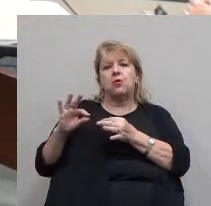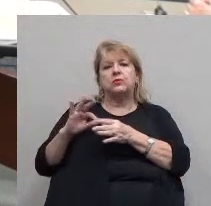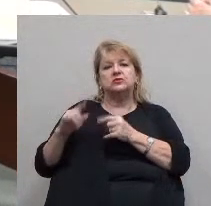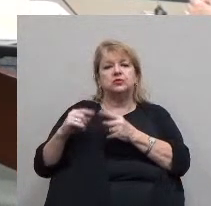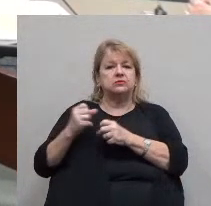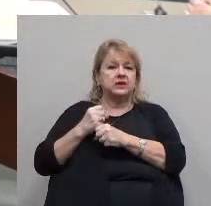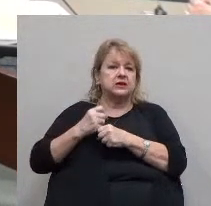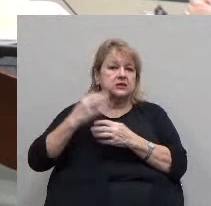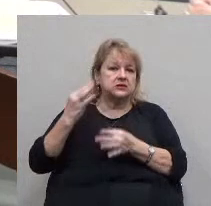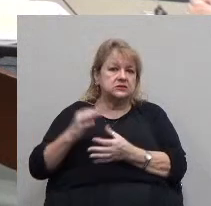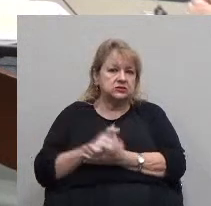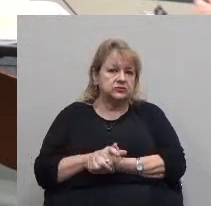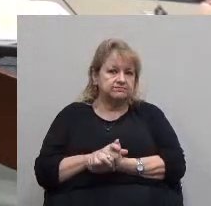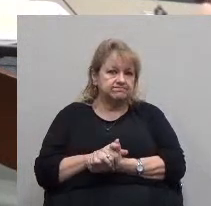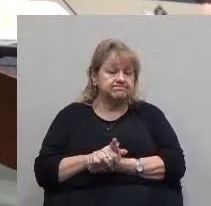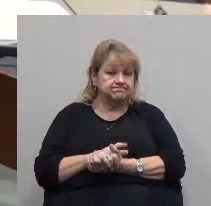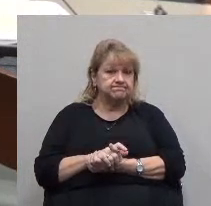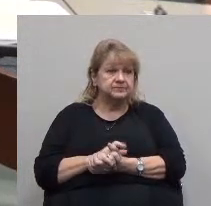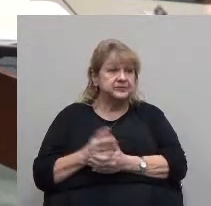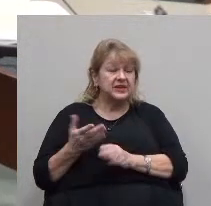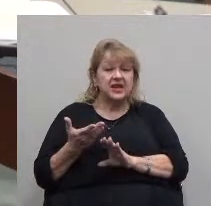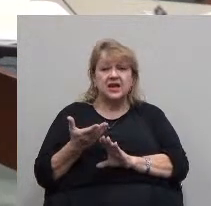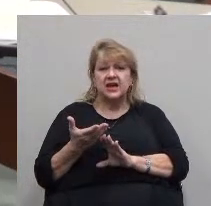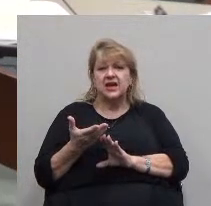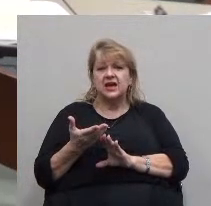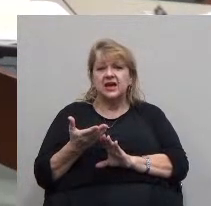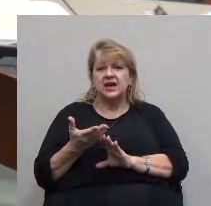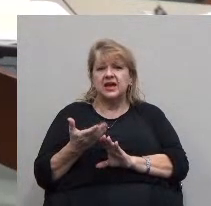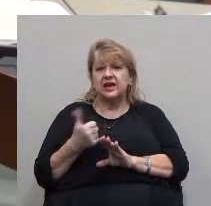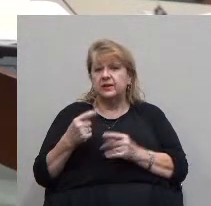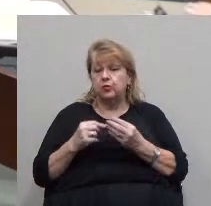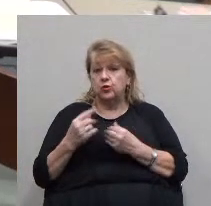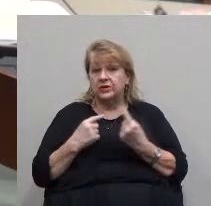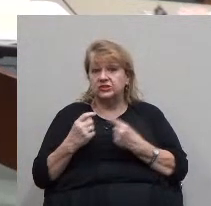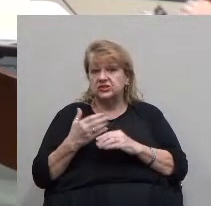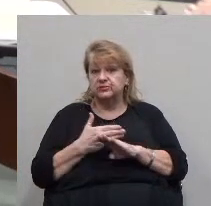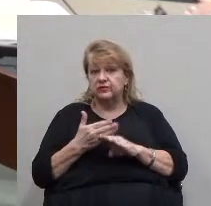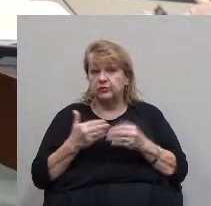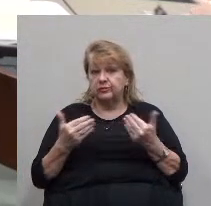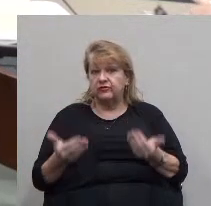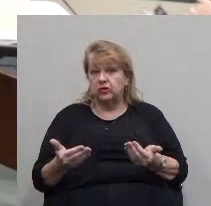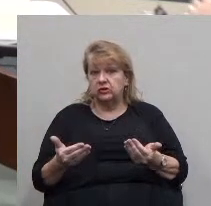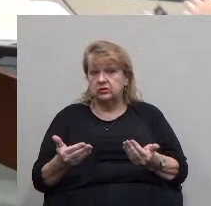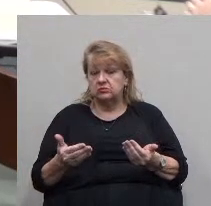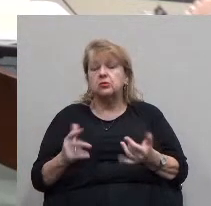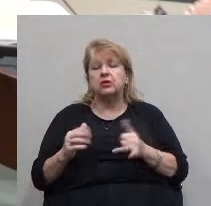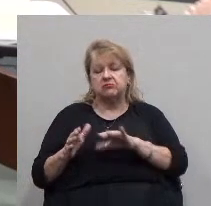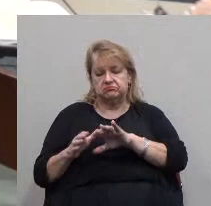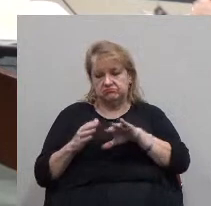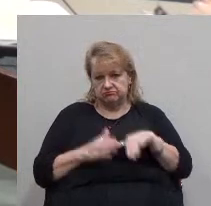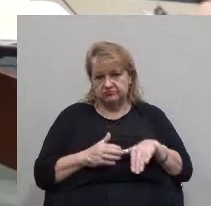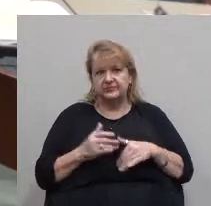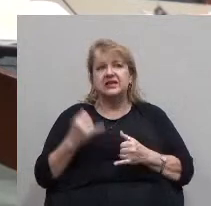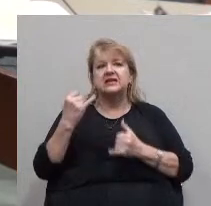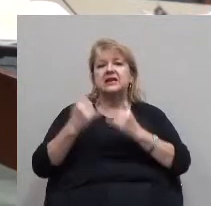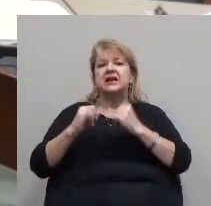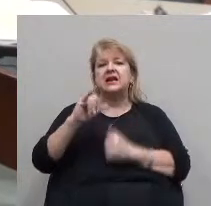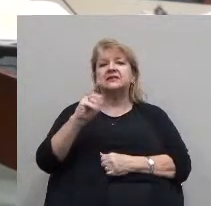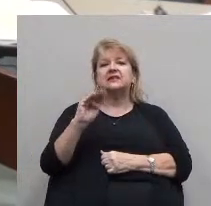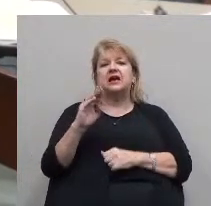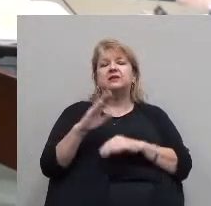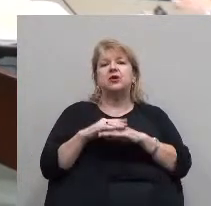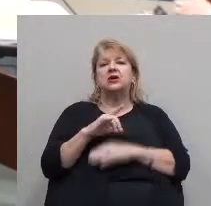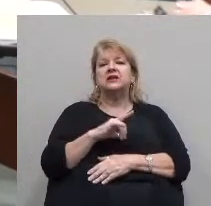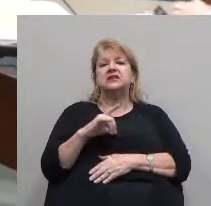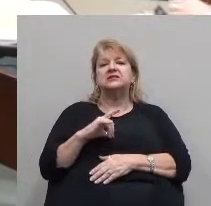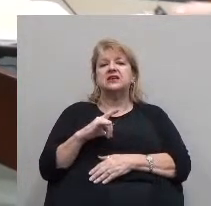Any other questions before I move on? Okay, so looking at the last item on the